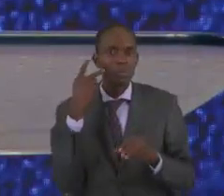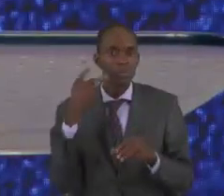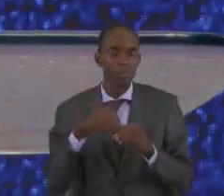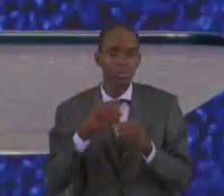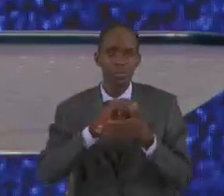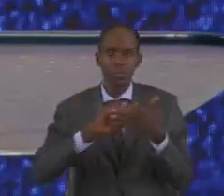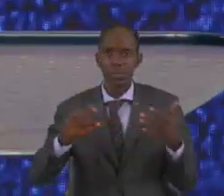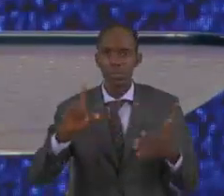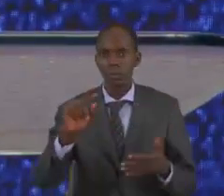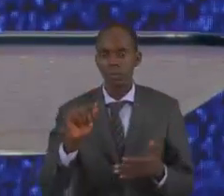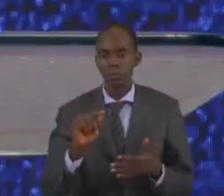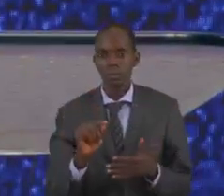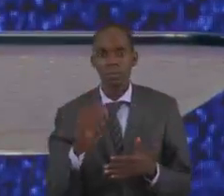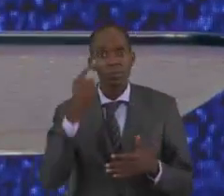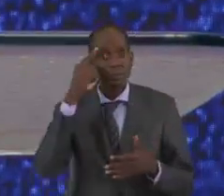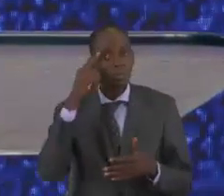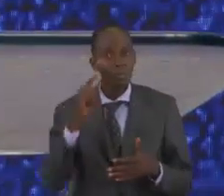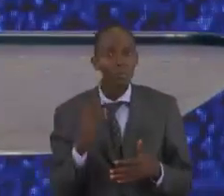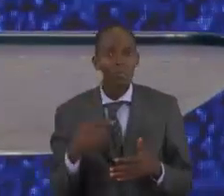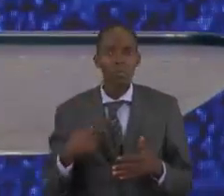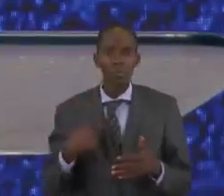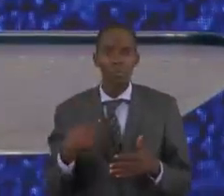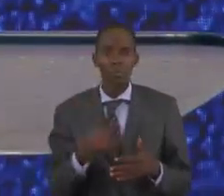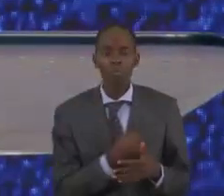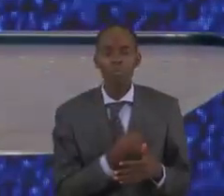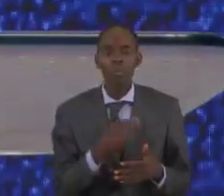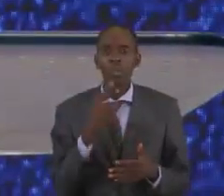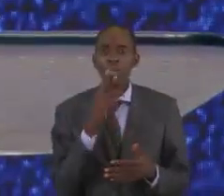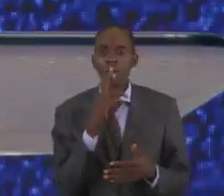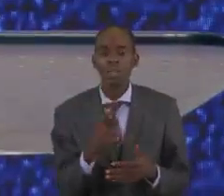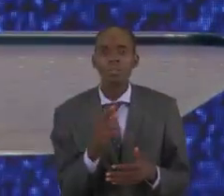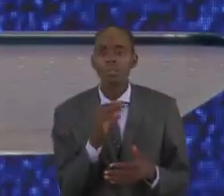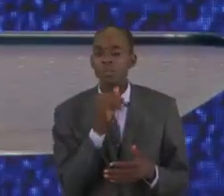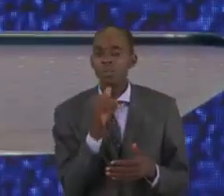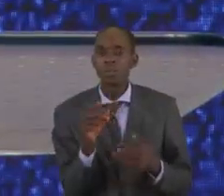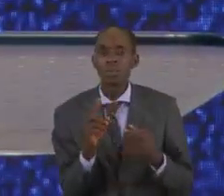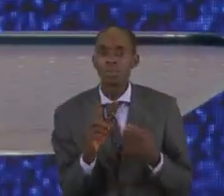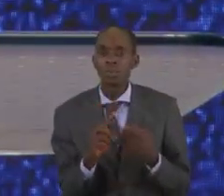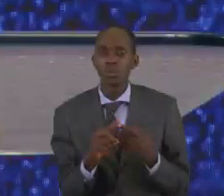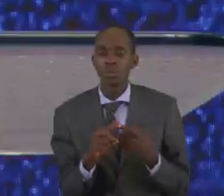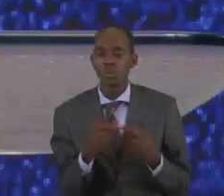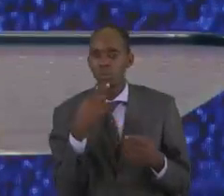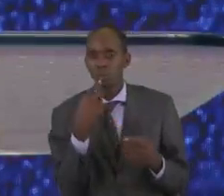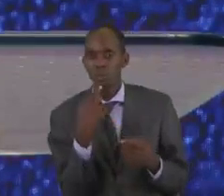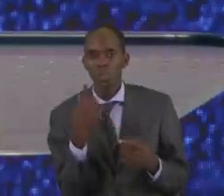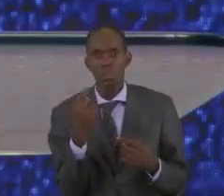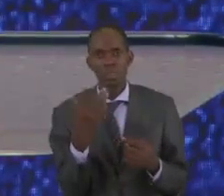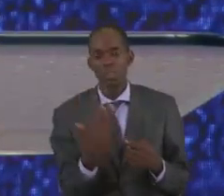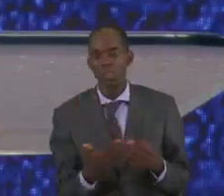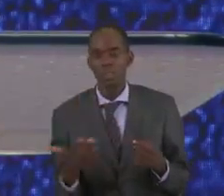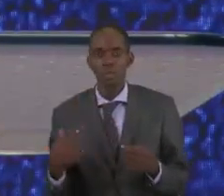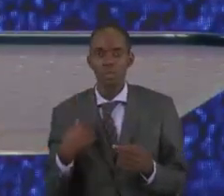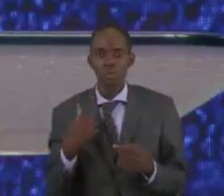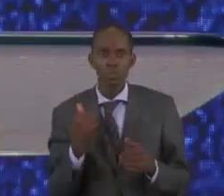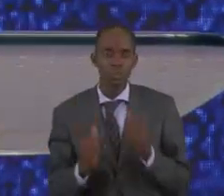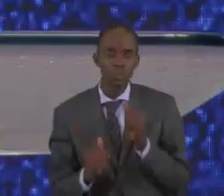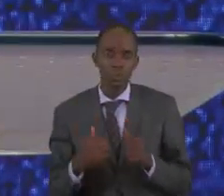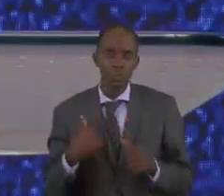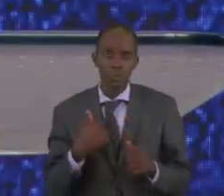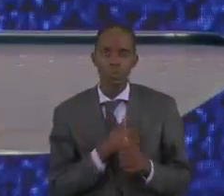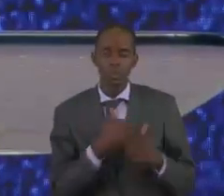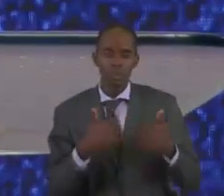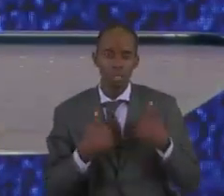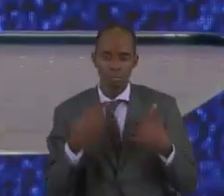in verse 20 it says, for we cannot but speak the things which we have seen